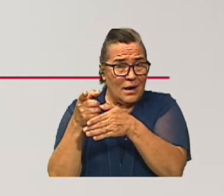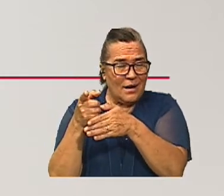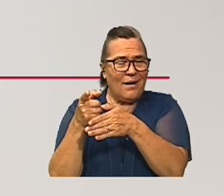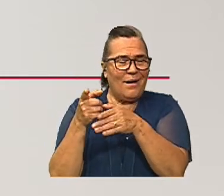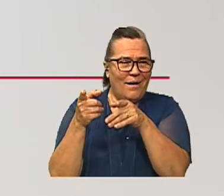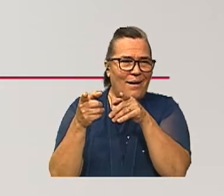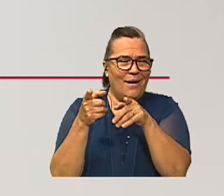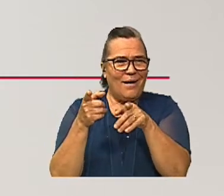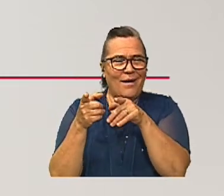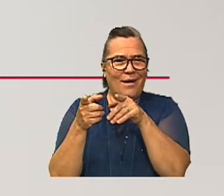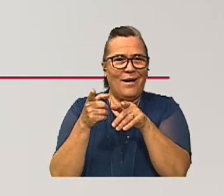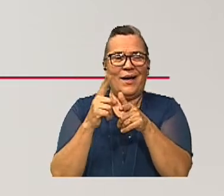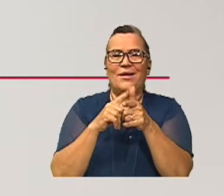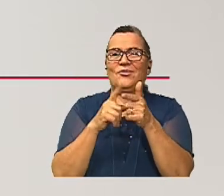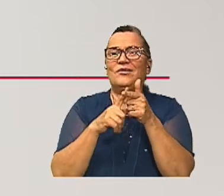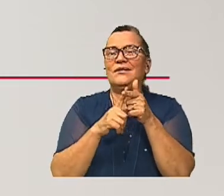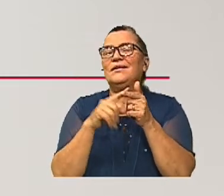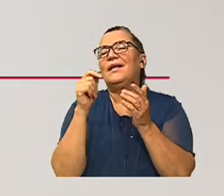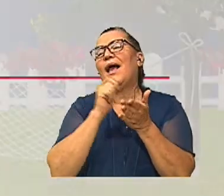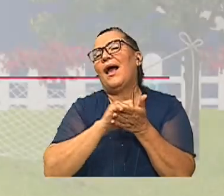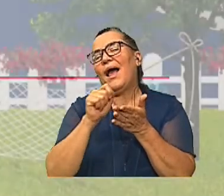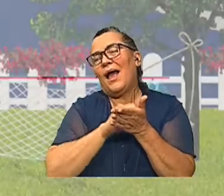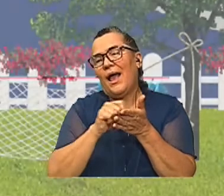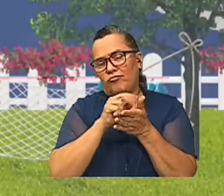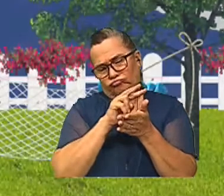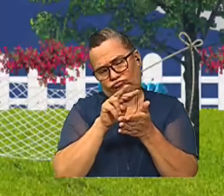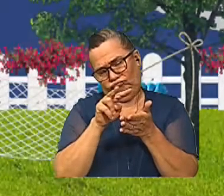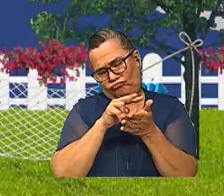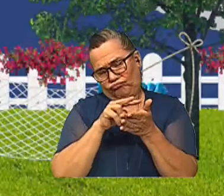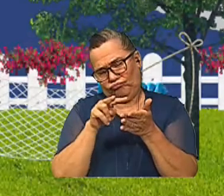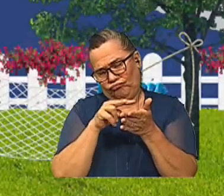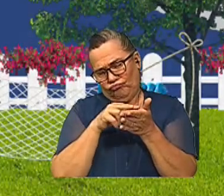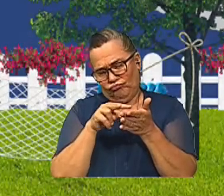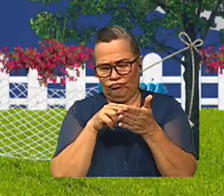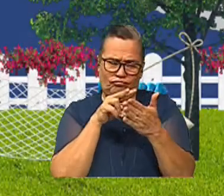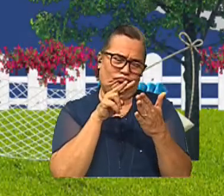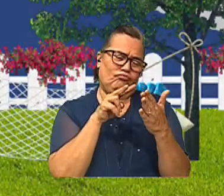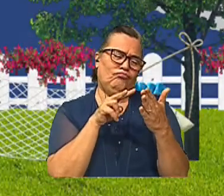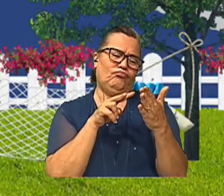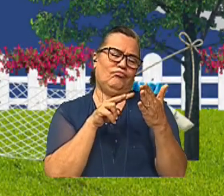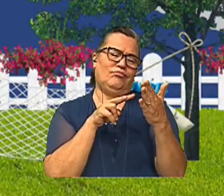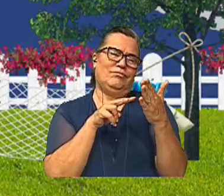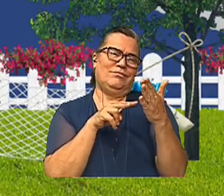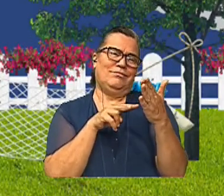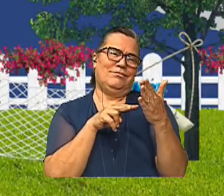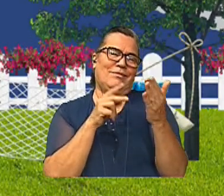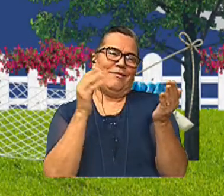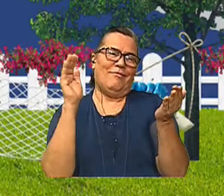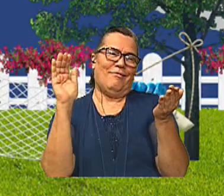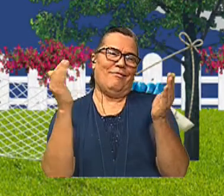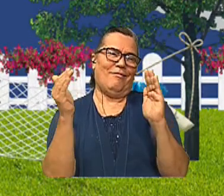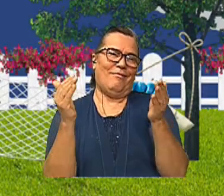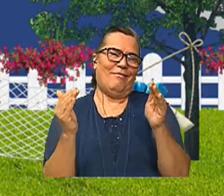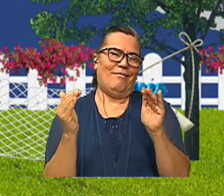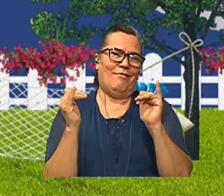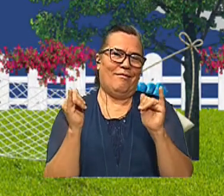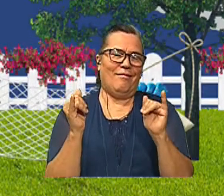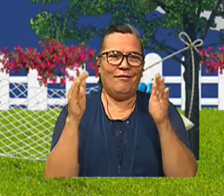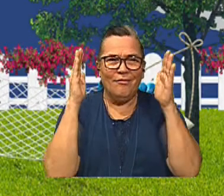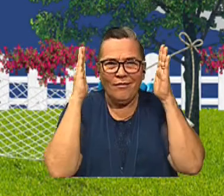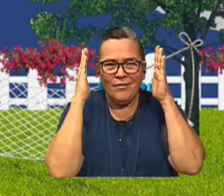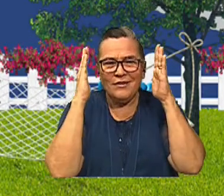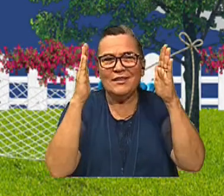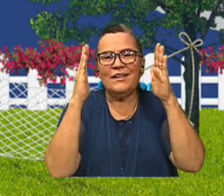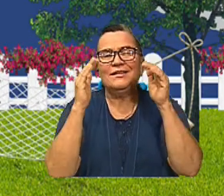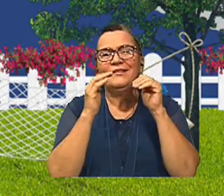Okay, so you have your notes already. You have your notes, and now let's pay